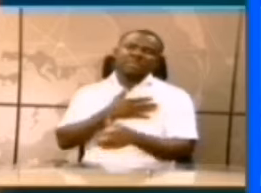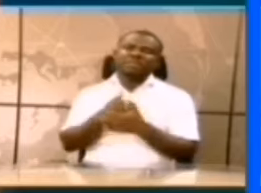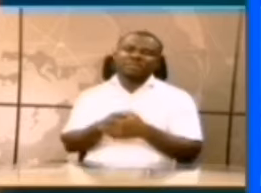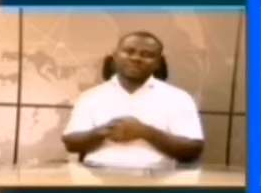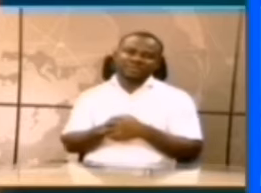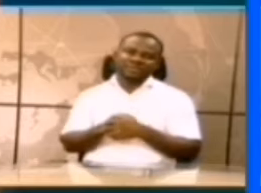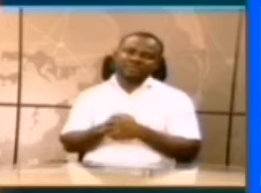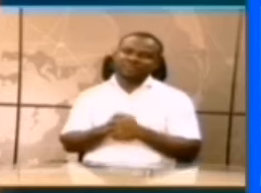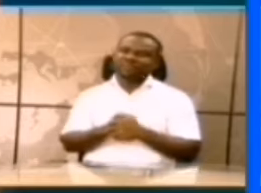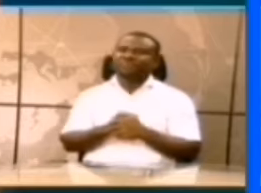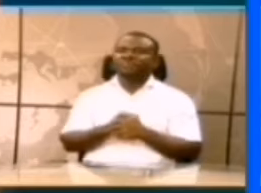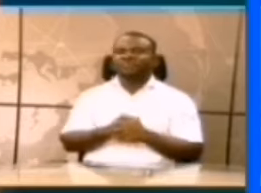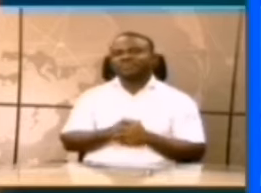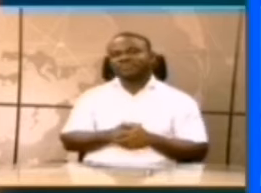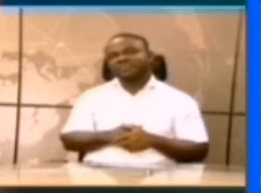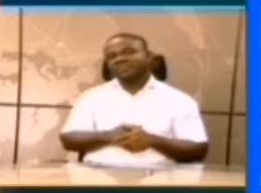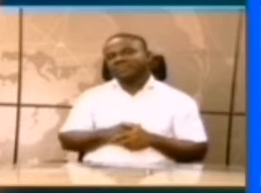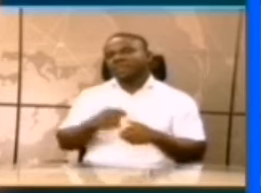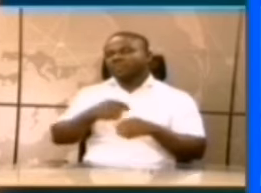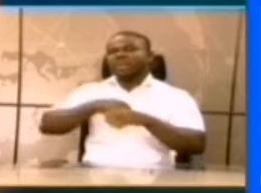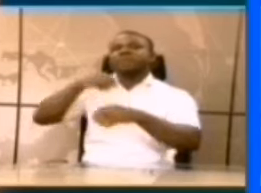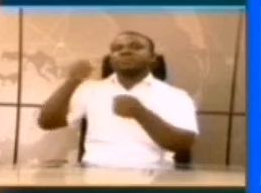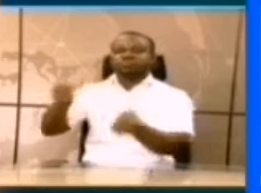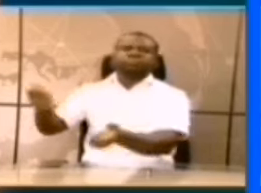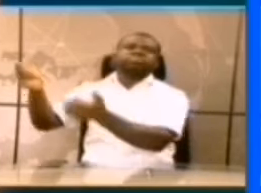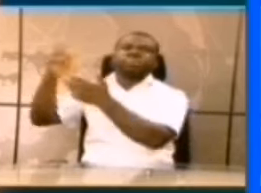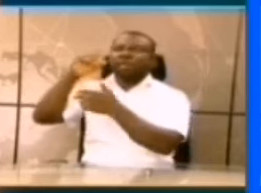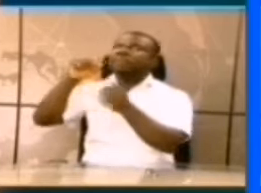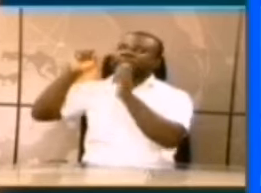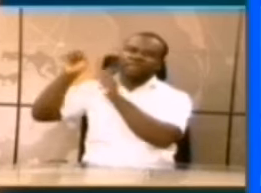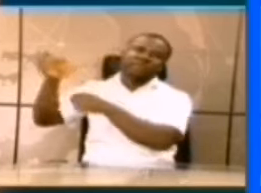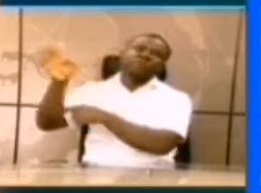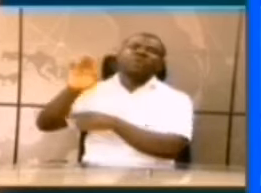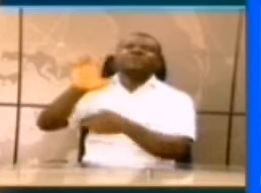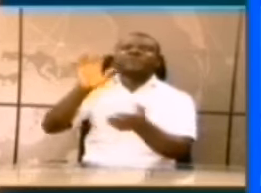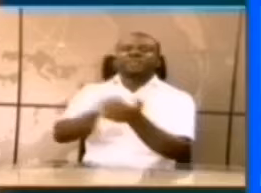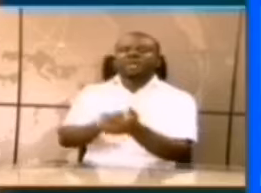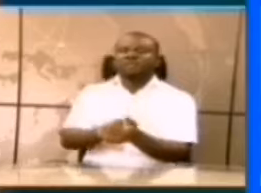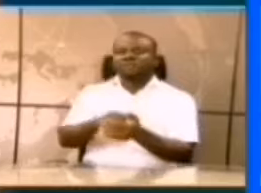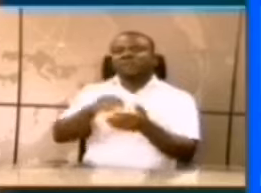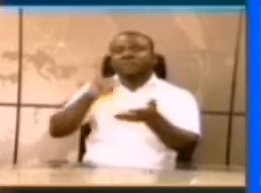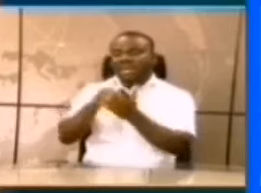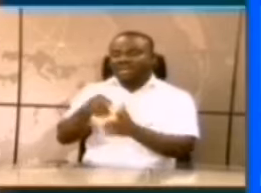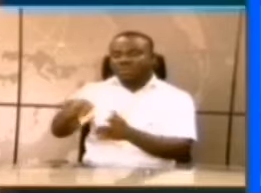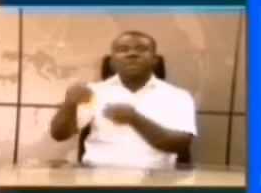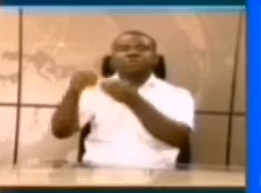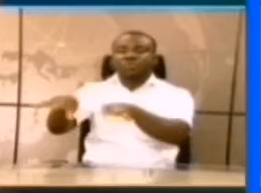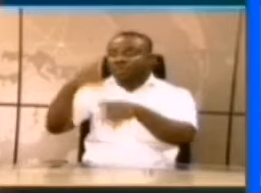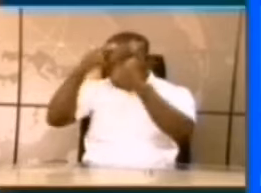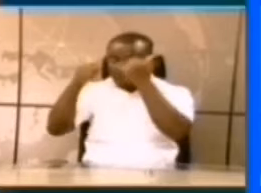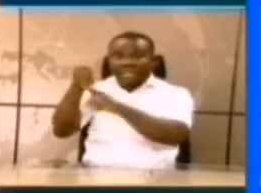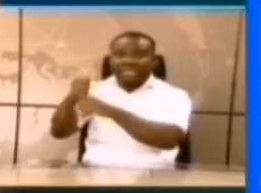now the question in Antonio. Let me defend Mukoy. Boy, I have for this one